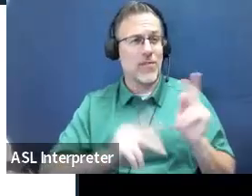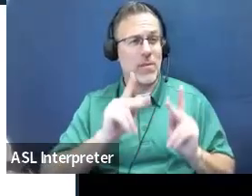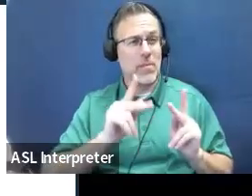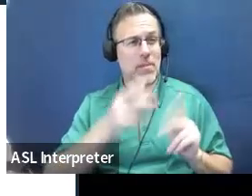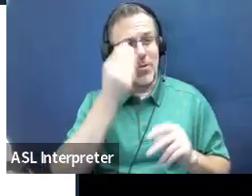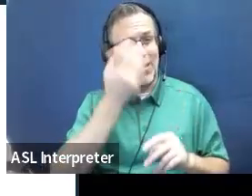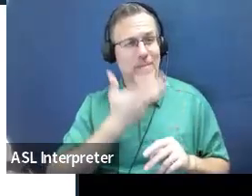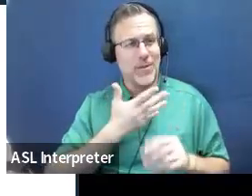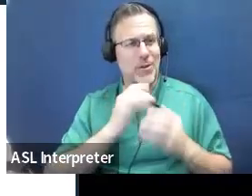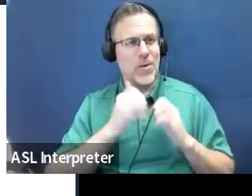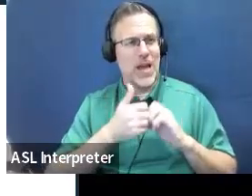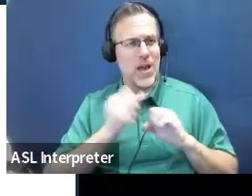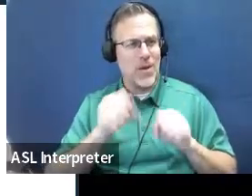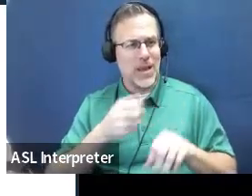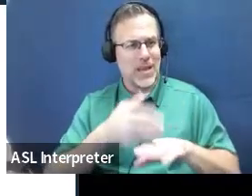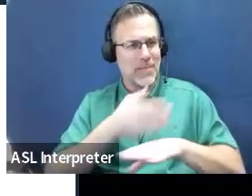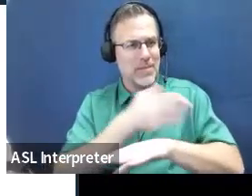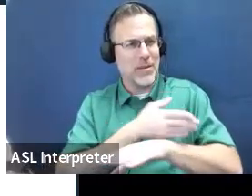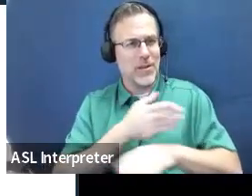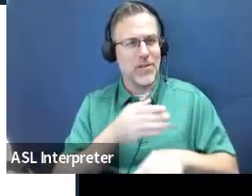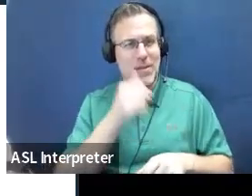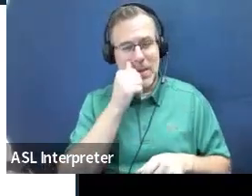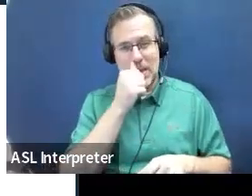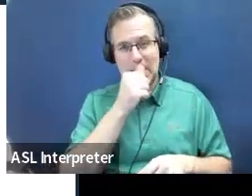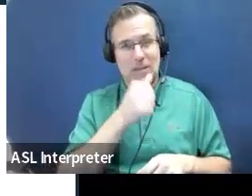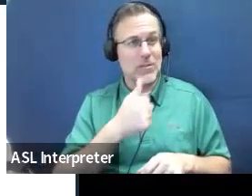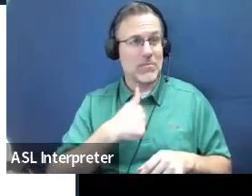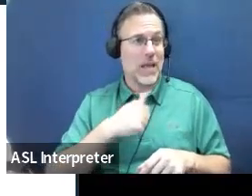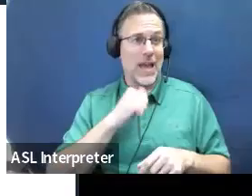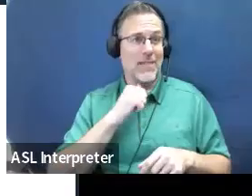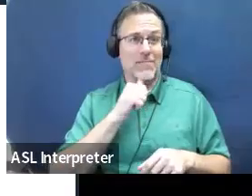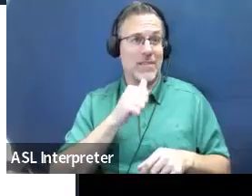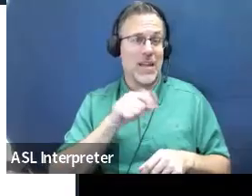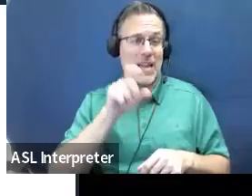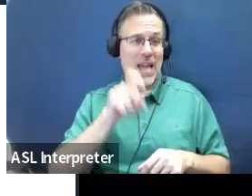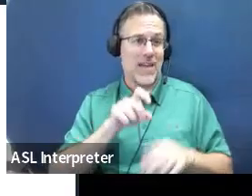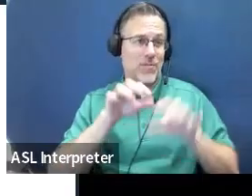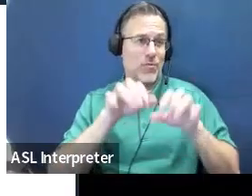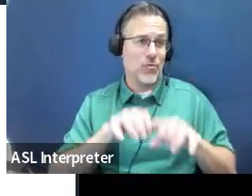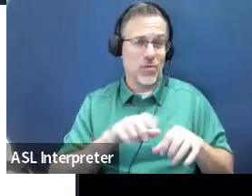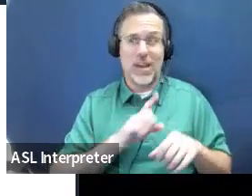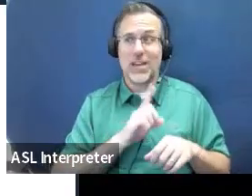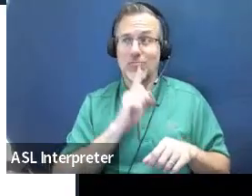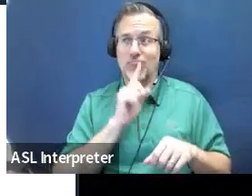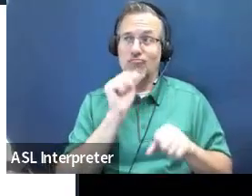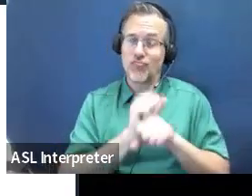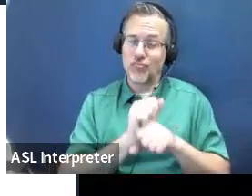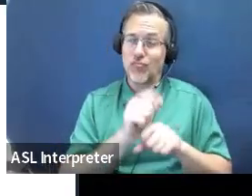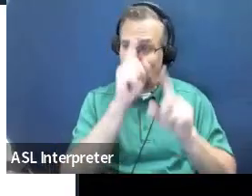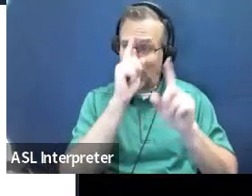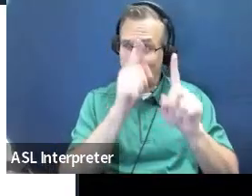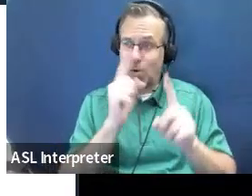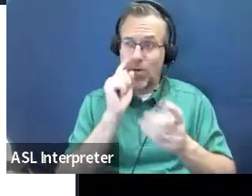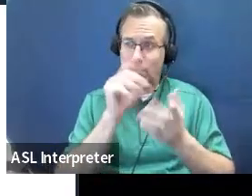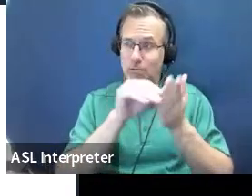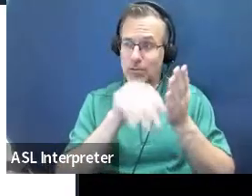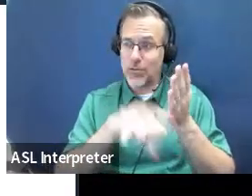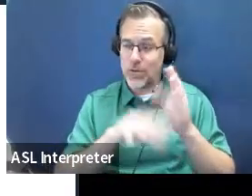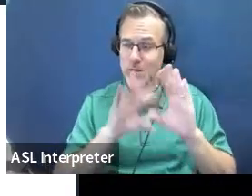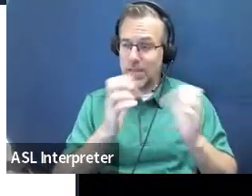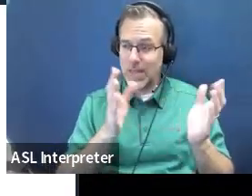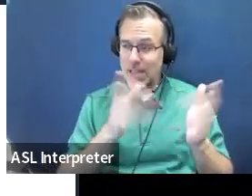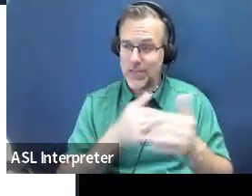better because it's been a long time since I've actually had to write a real goal for students in the